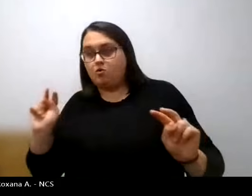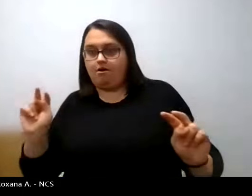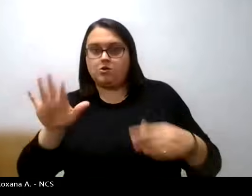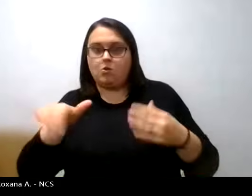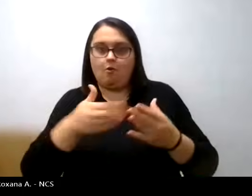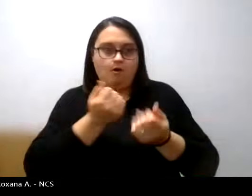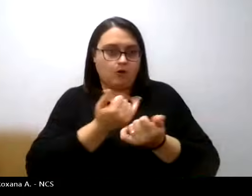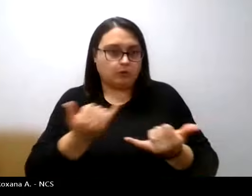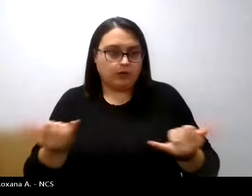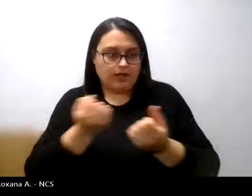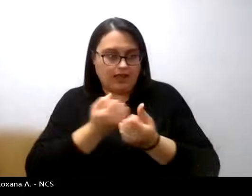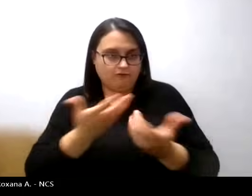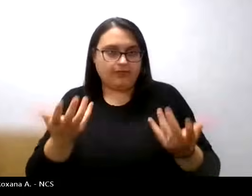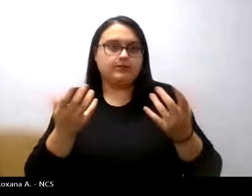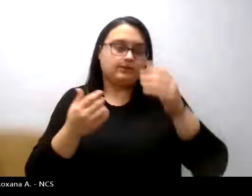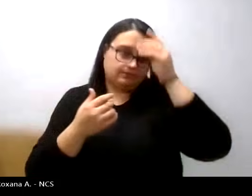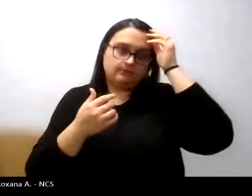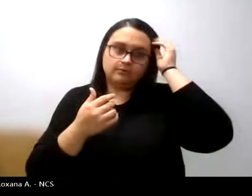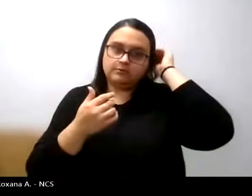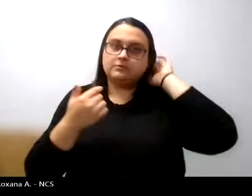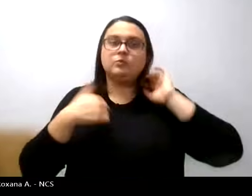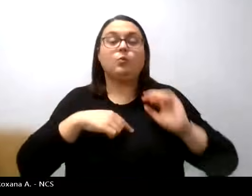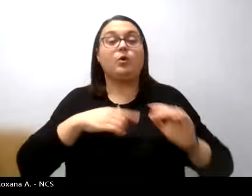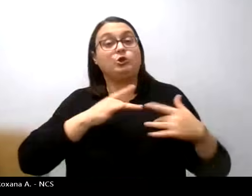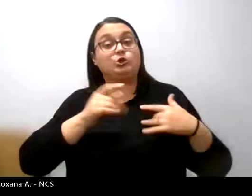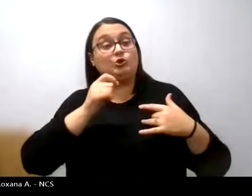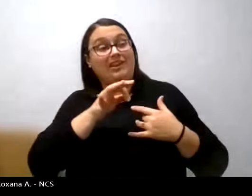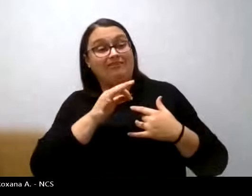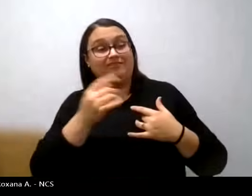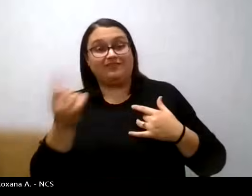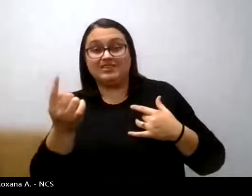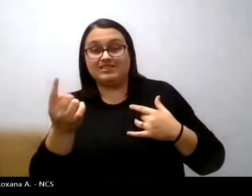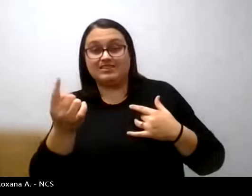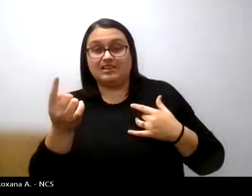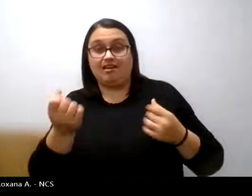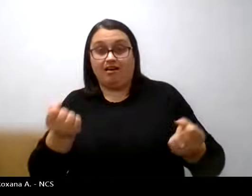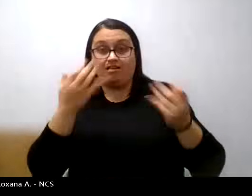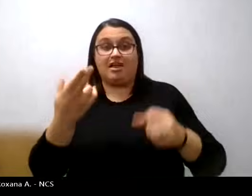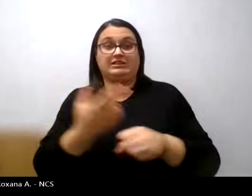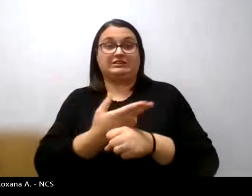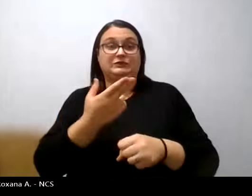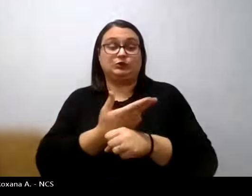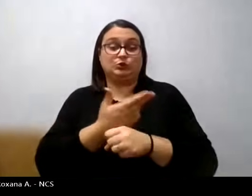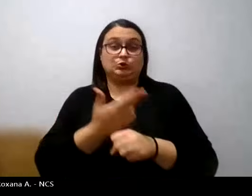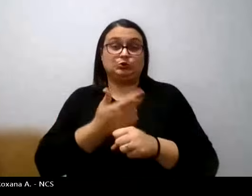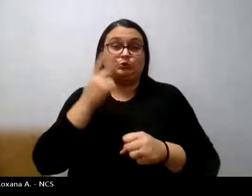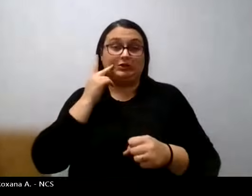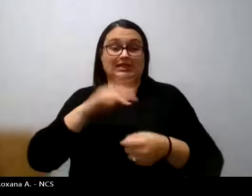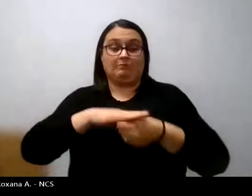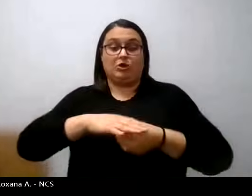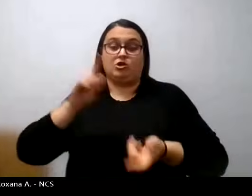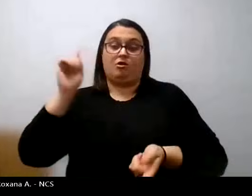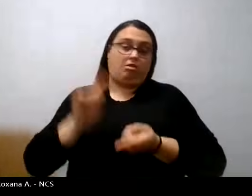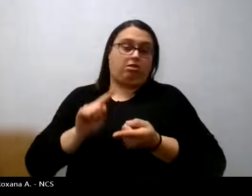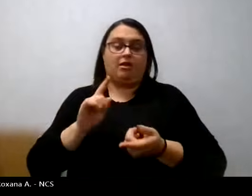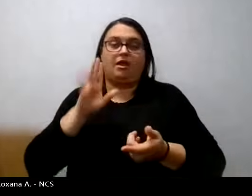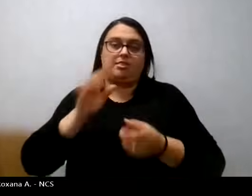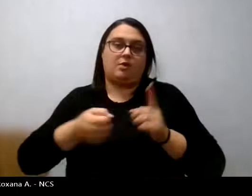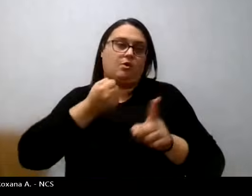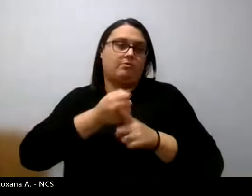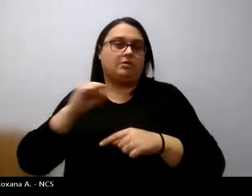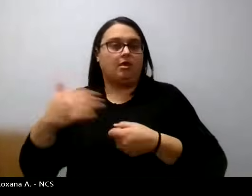carefully, and are concerned that if a lot of utilization happens and we see the pressure drop, that could impact other zones